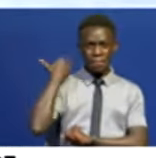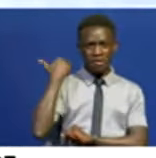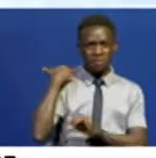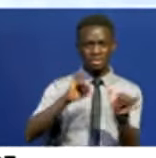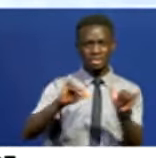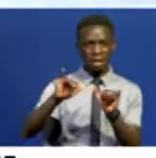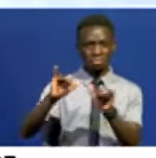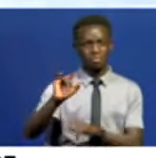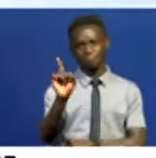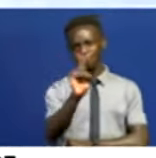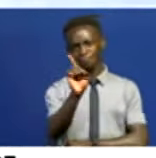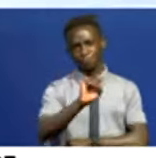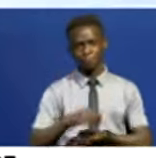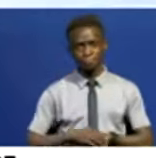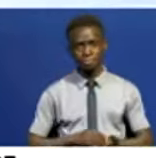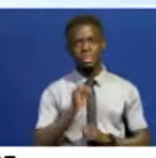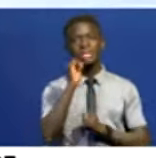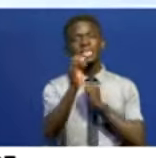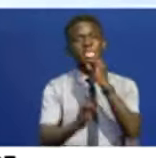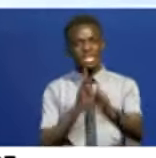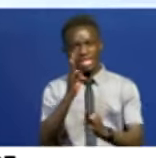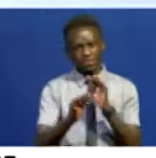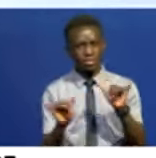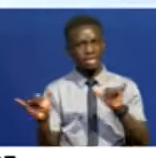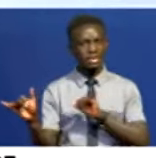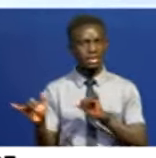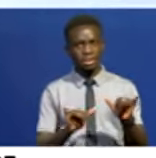And if the same product